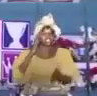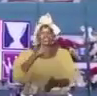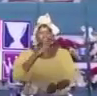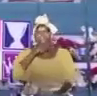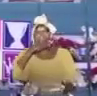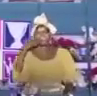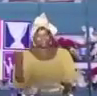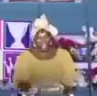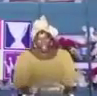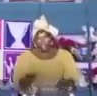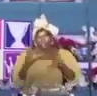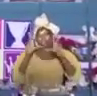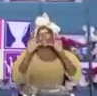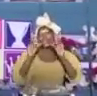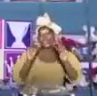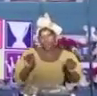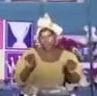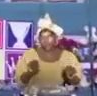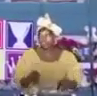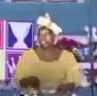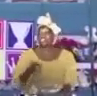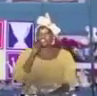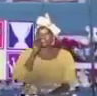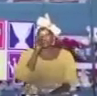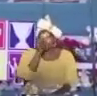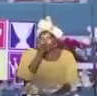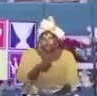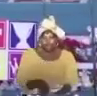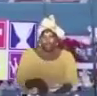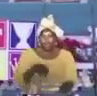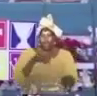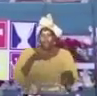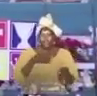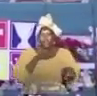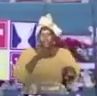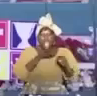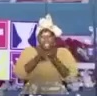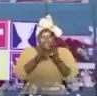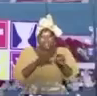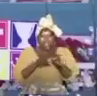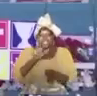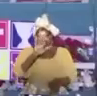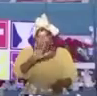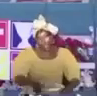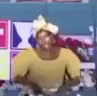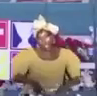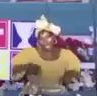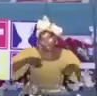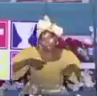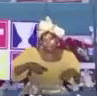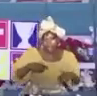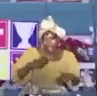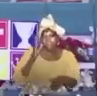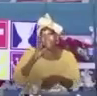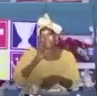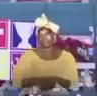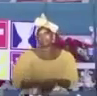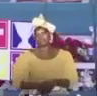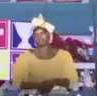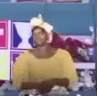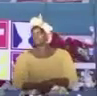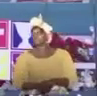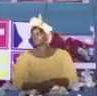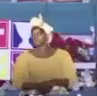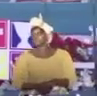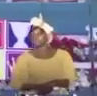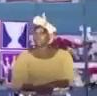sir. No, sir. You define your lot by light. Are we together?